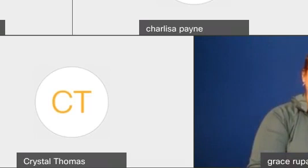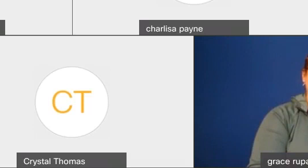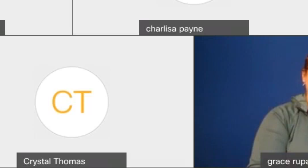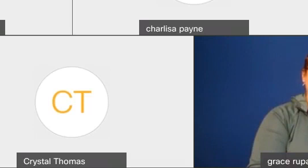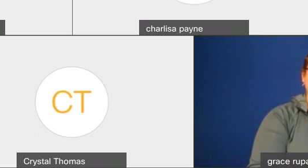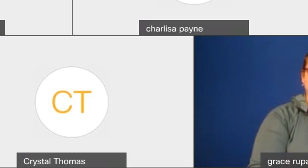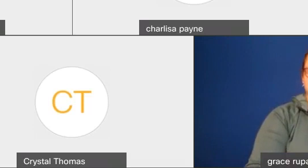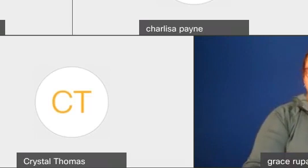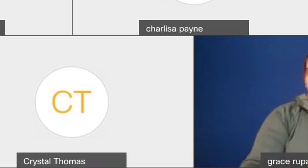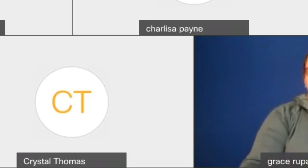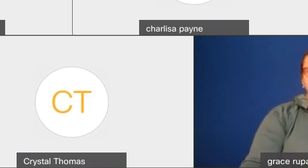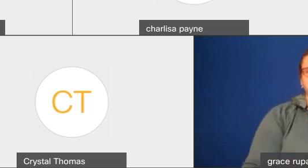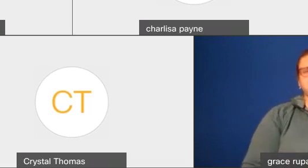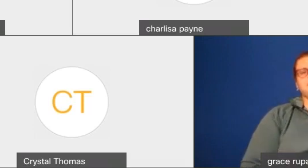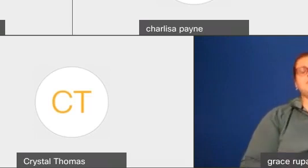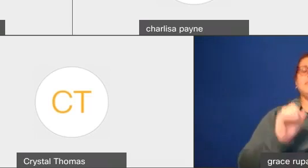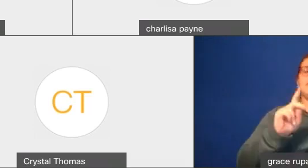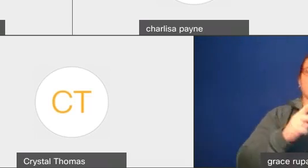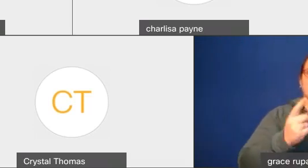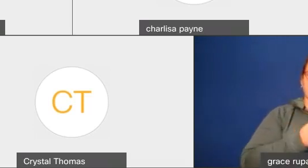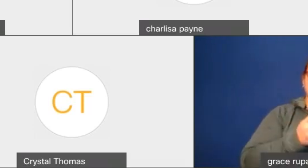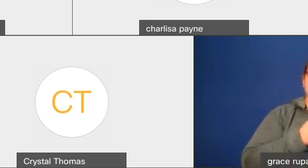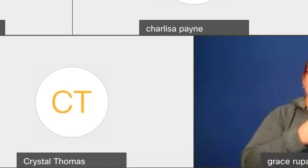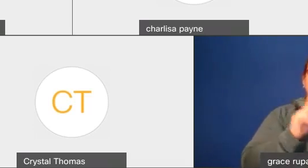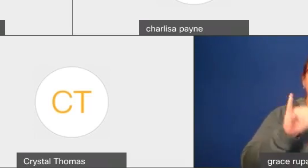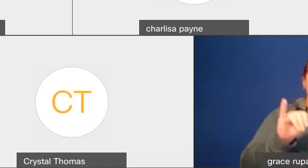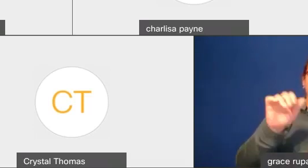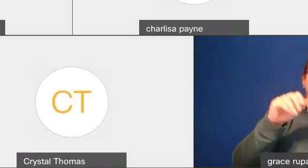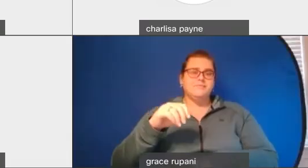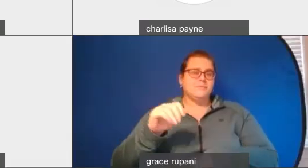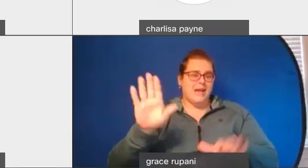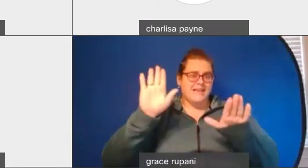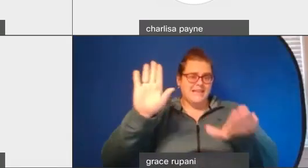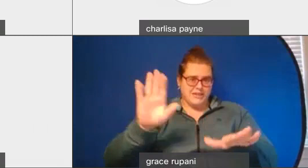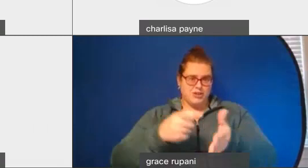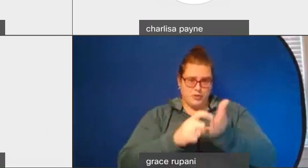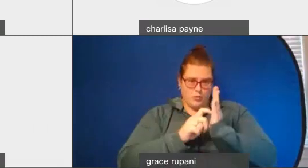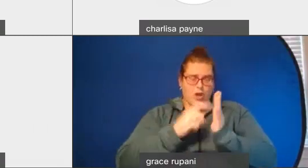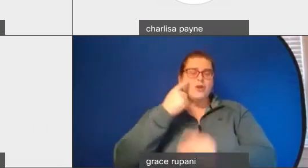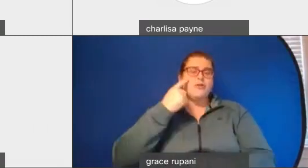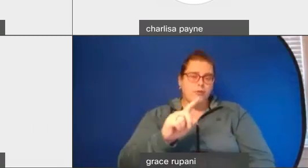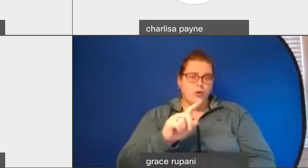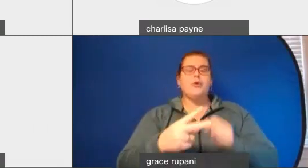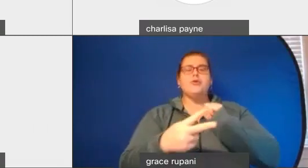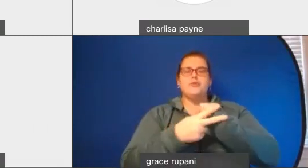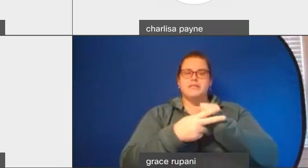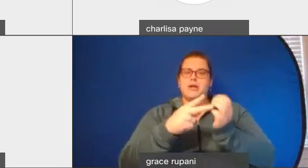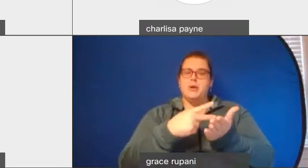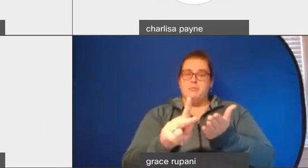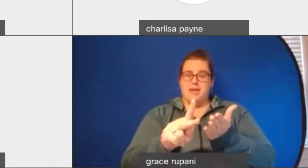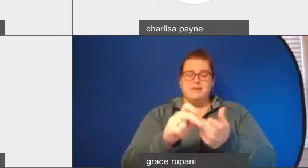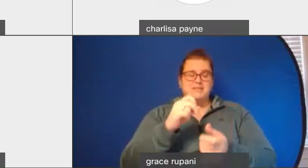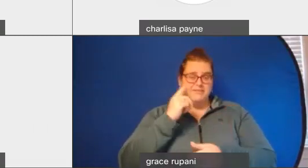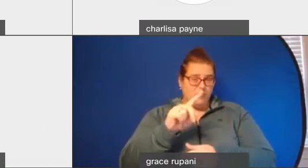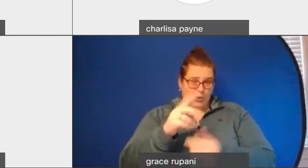attestation that's required is required for retainer payments that are made for any services authorized since June